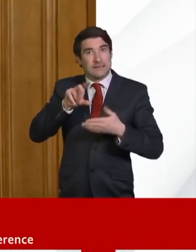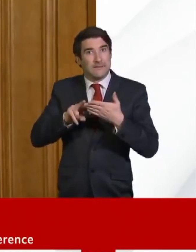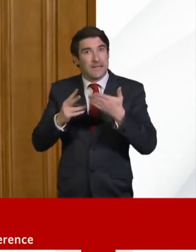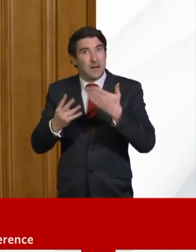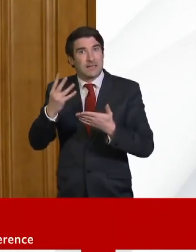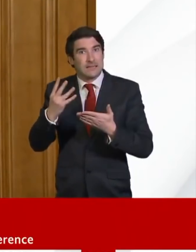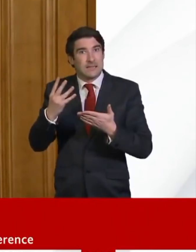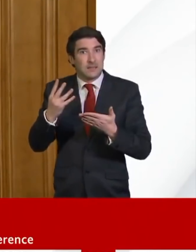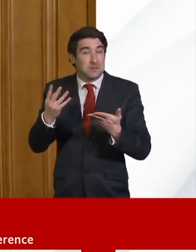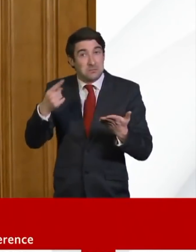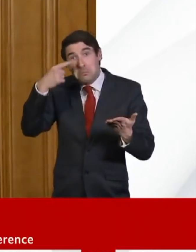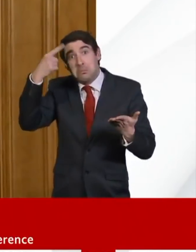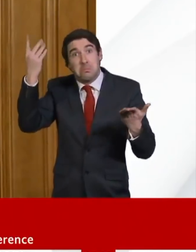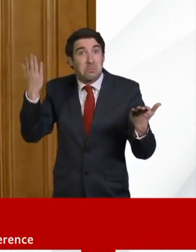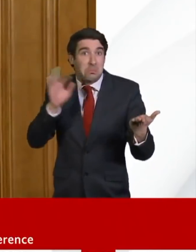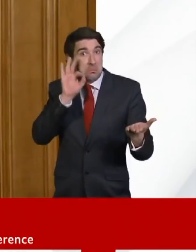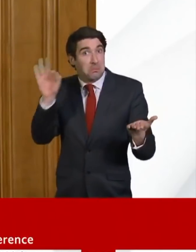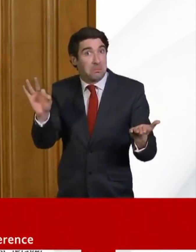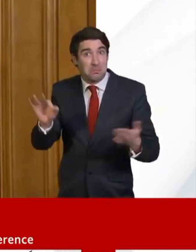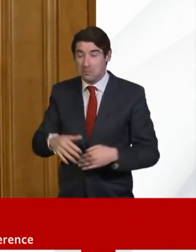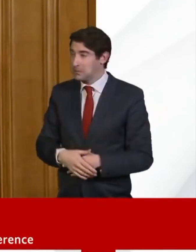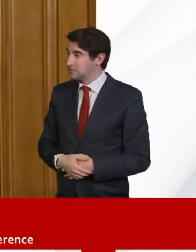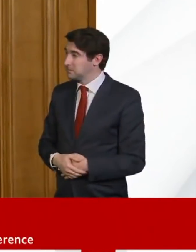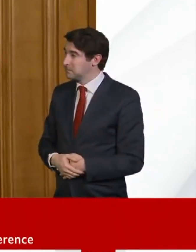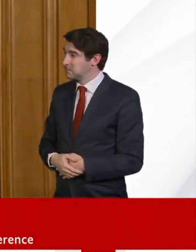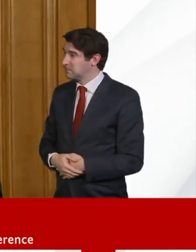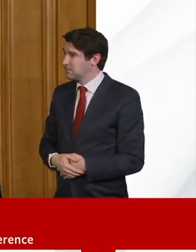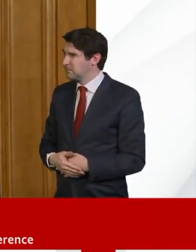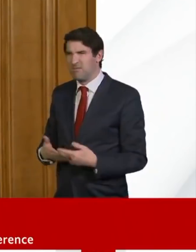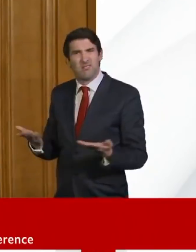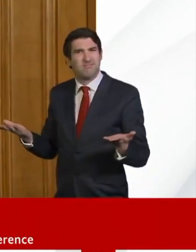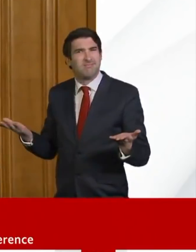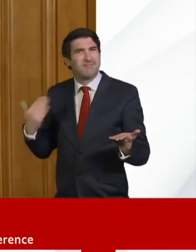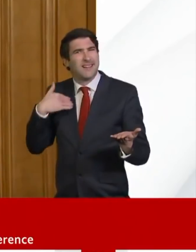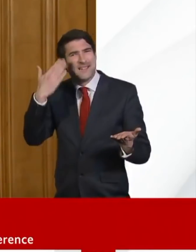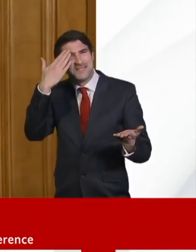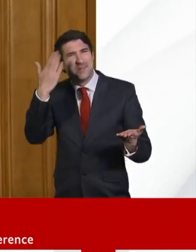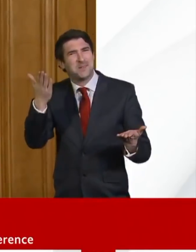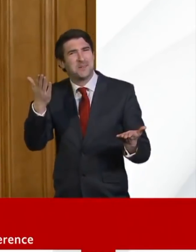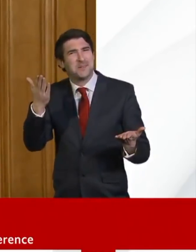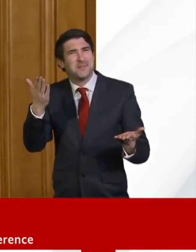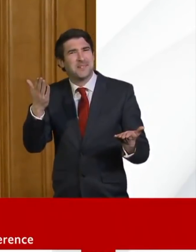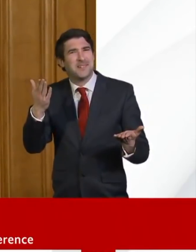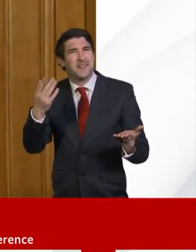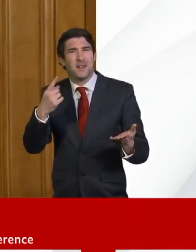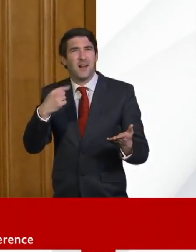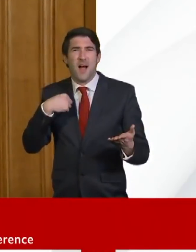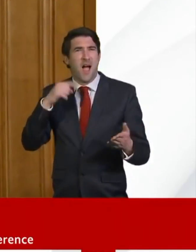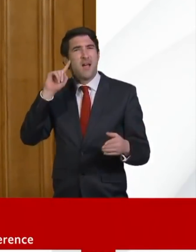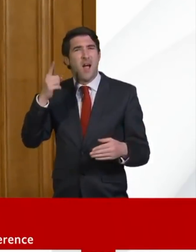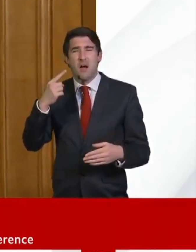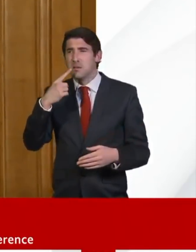to the situation in other countries. Is that fair enough? I can't tell you what the answer is going to be. We need to do the experiment, find out the answer,